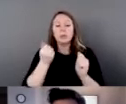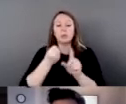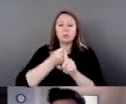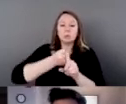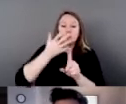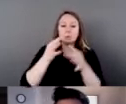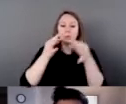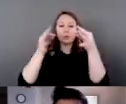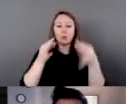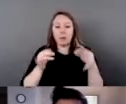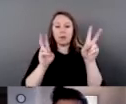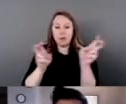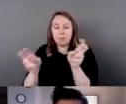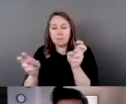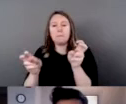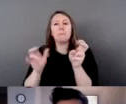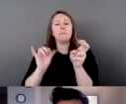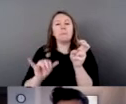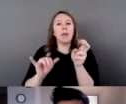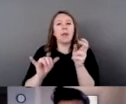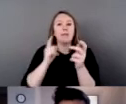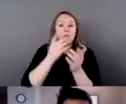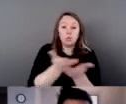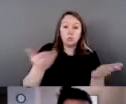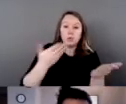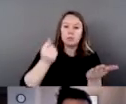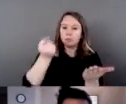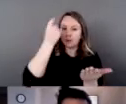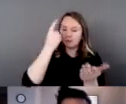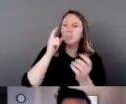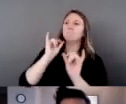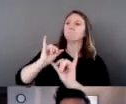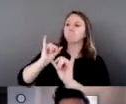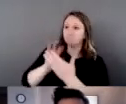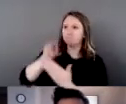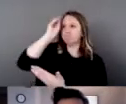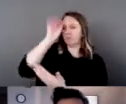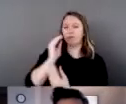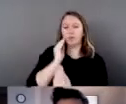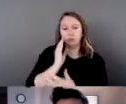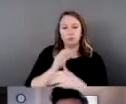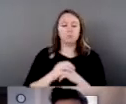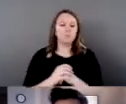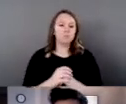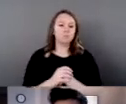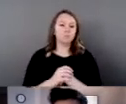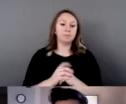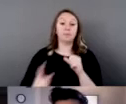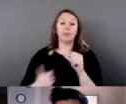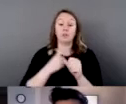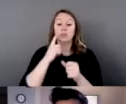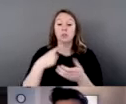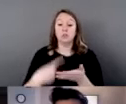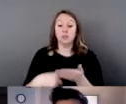in like a way that's easy to understand. So first, we're going to go over Native American victimization